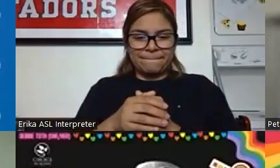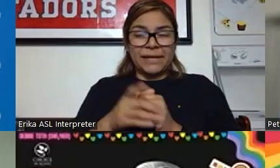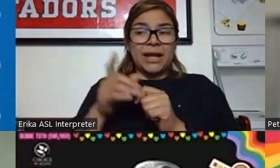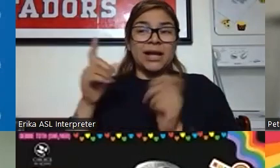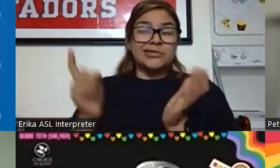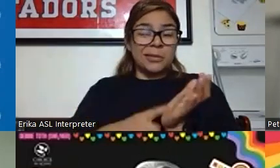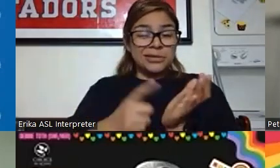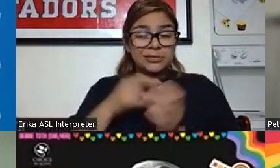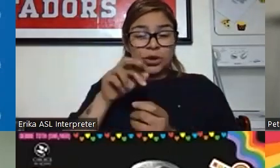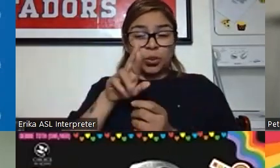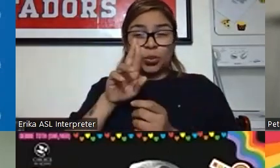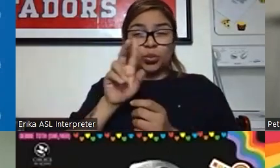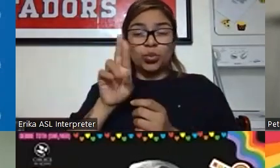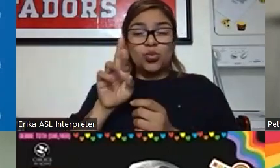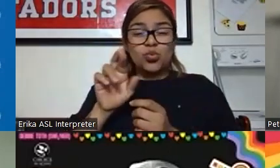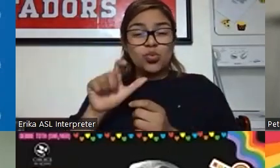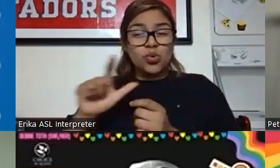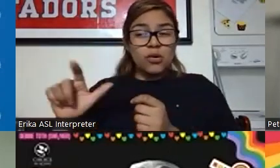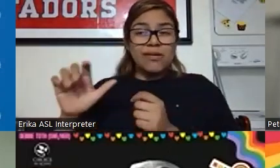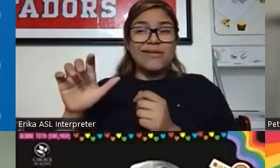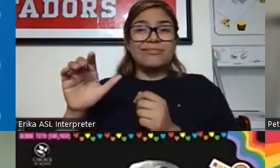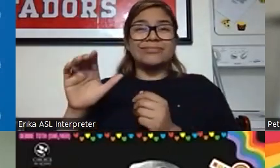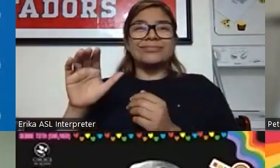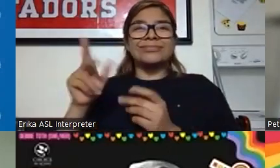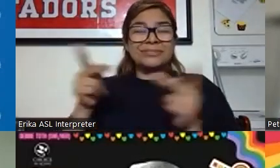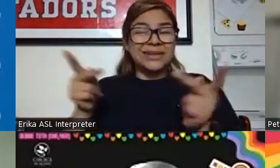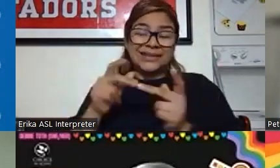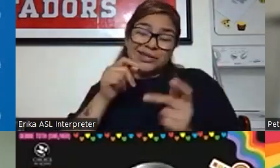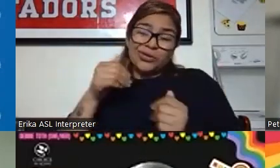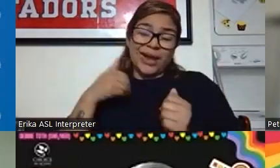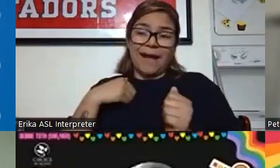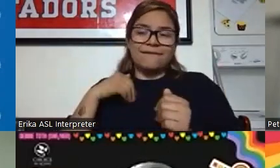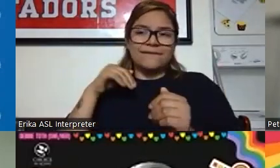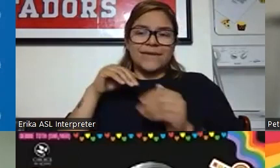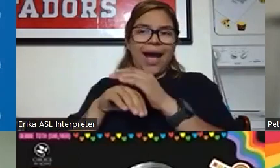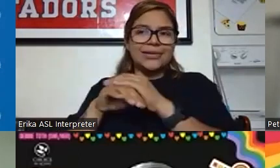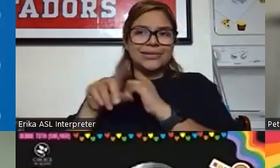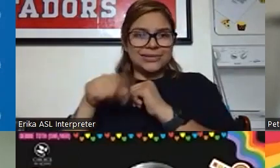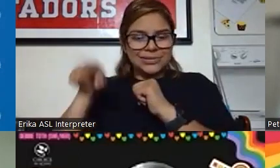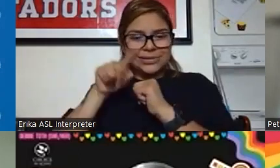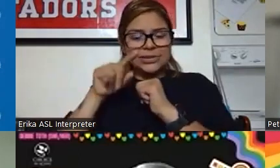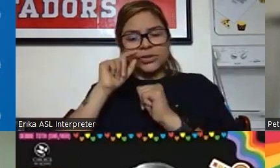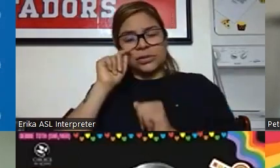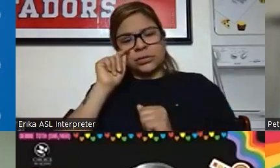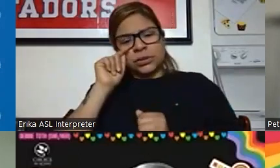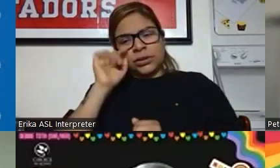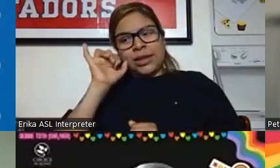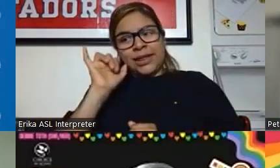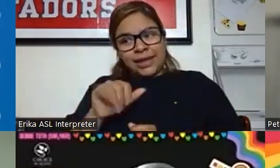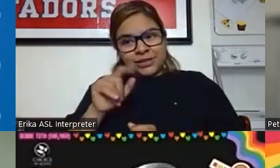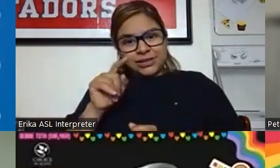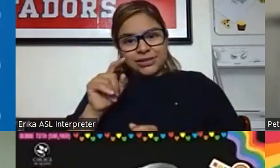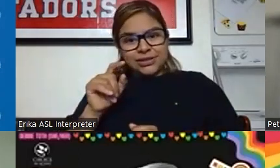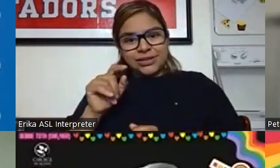Sometimes services don't connect together. If one part of the system, whether it's